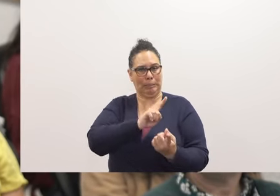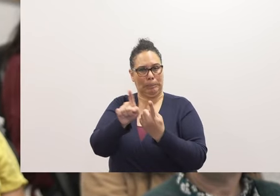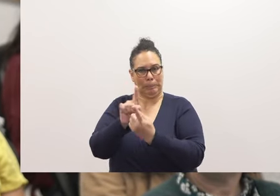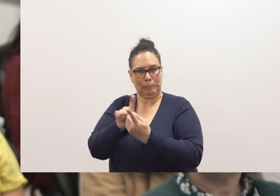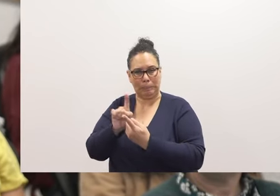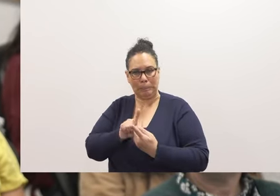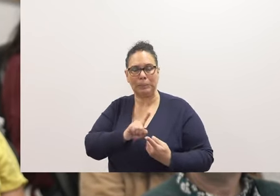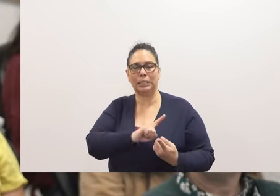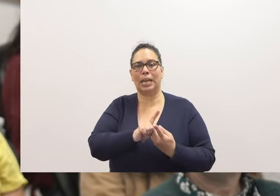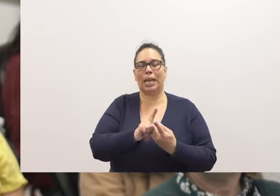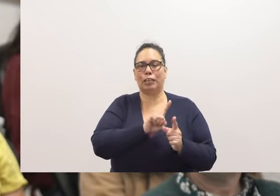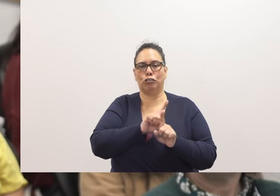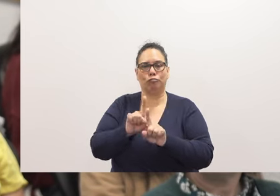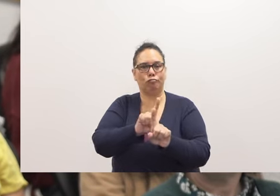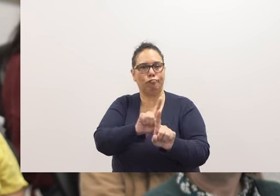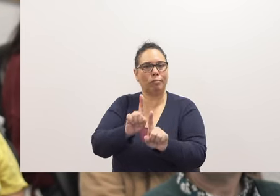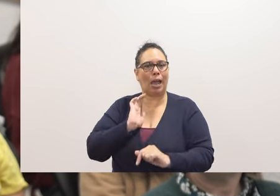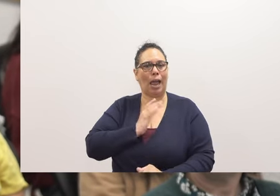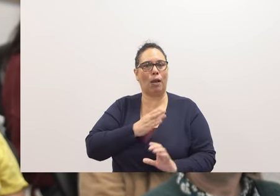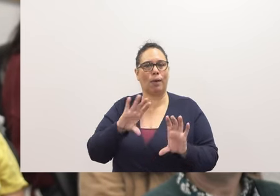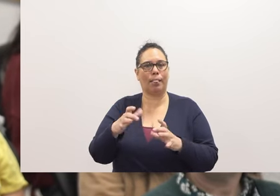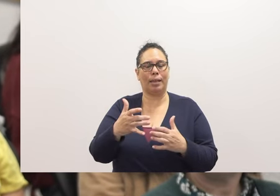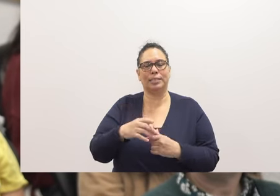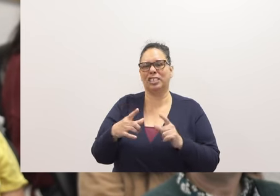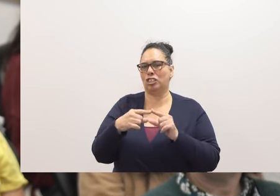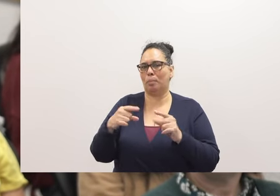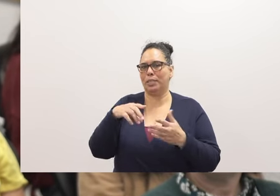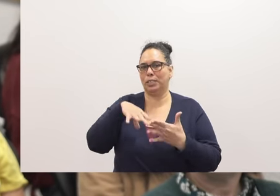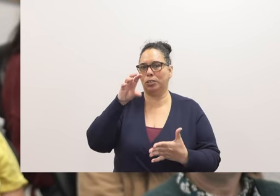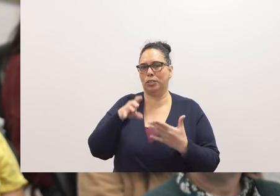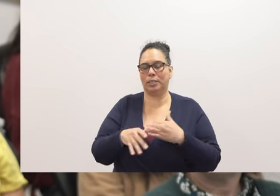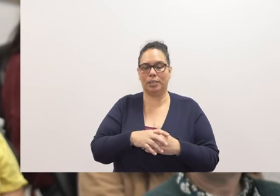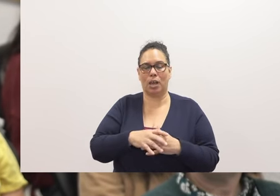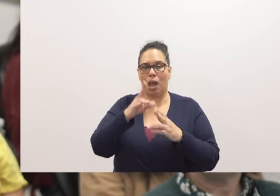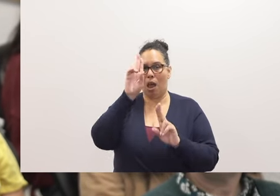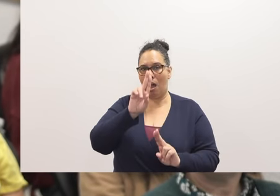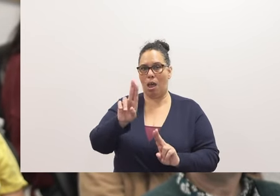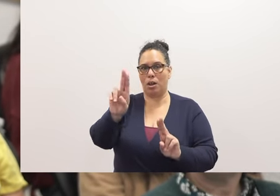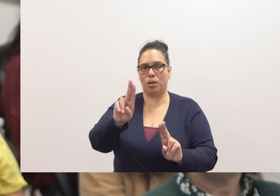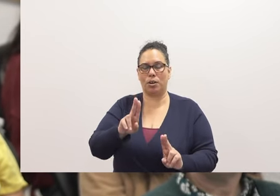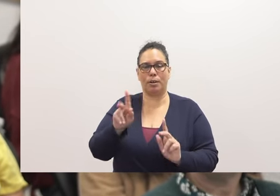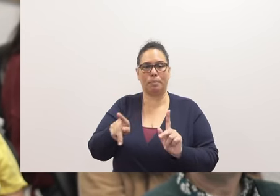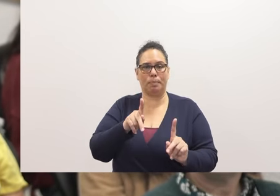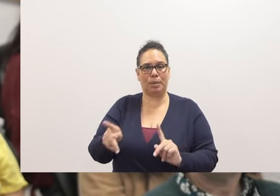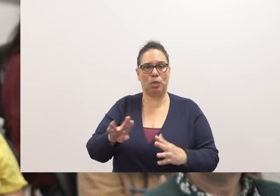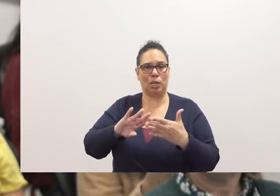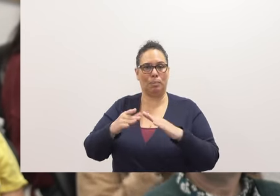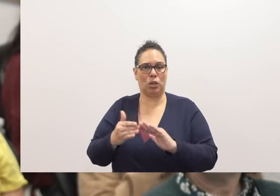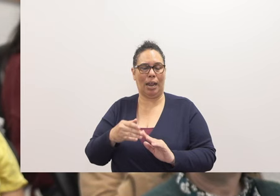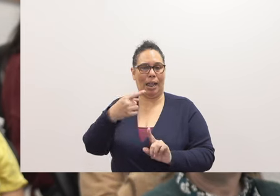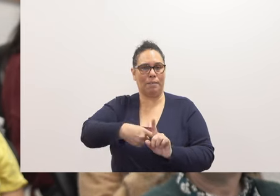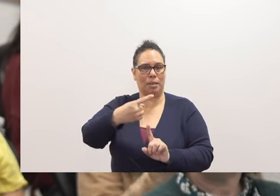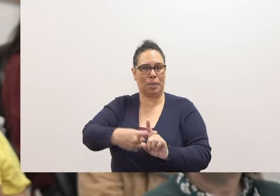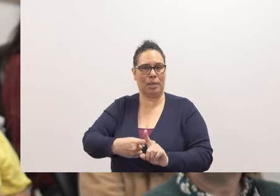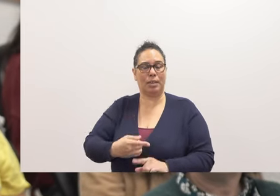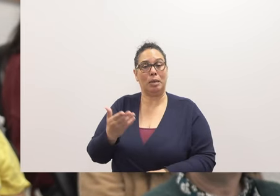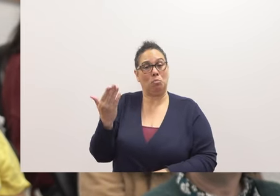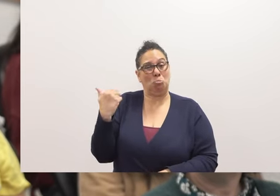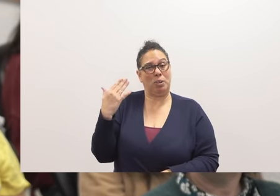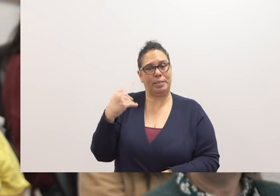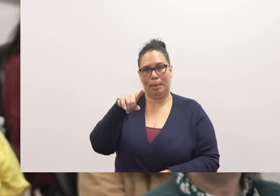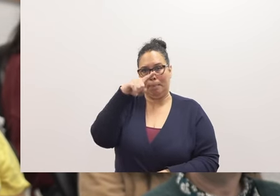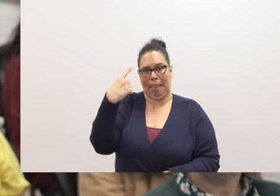classes. This year, ASB created events to honor a community of people every month, previously Black History Month, and this